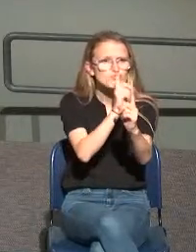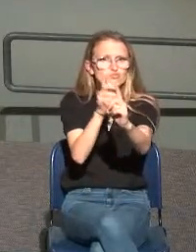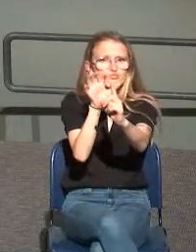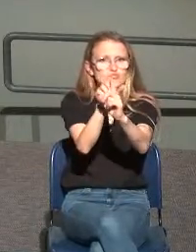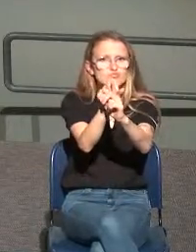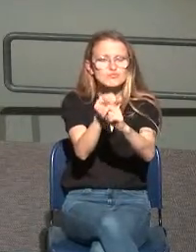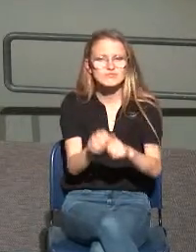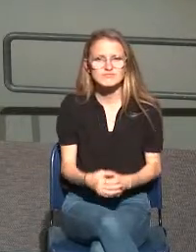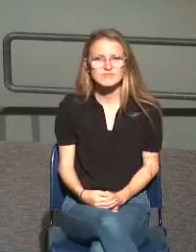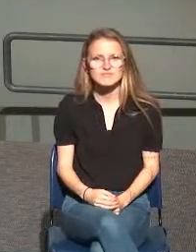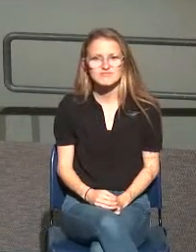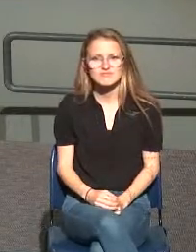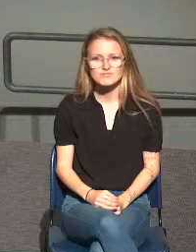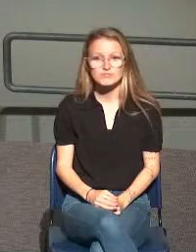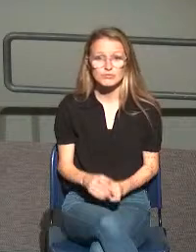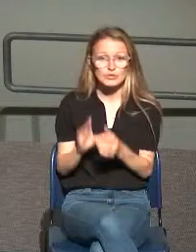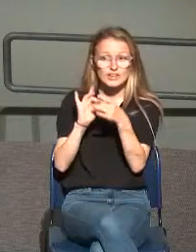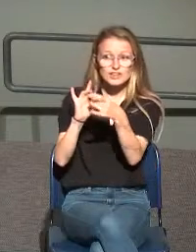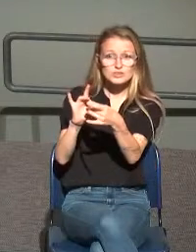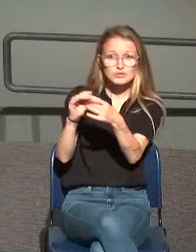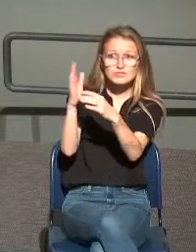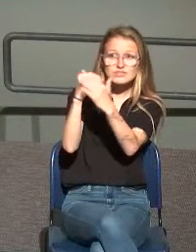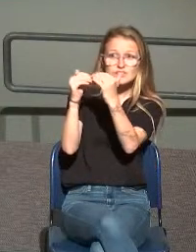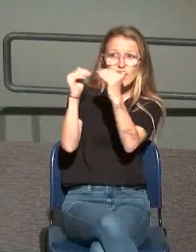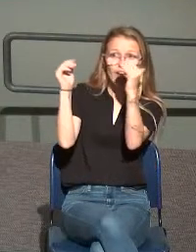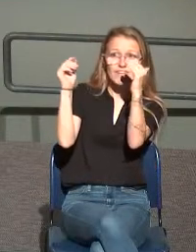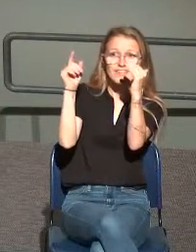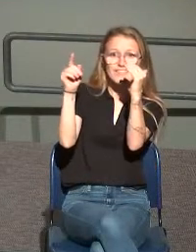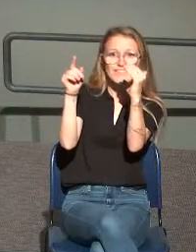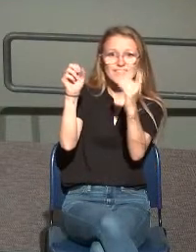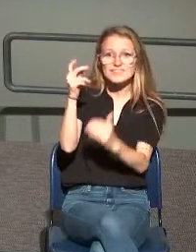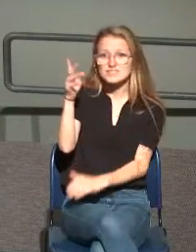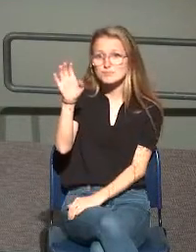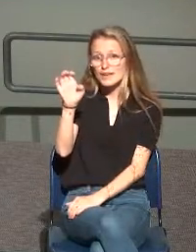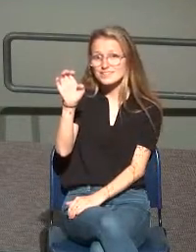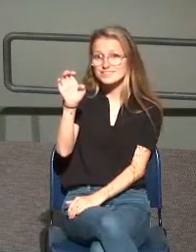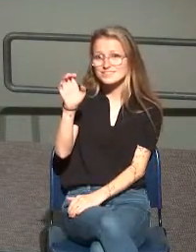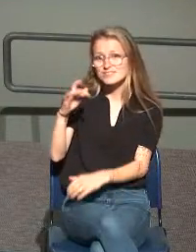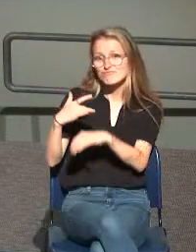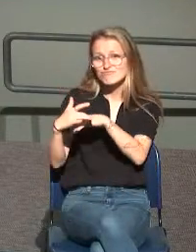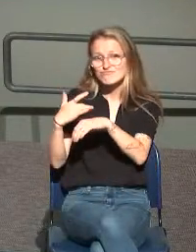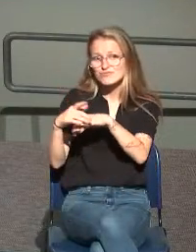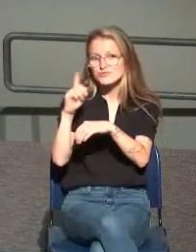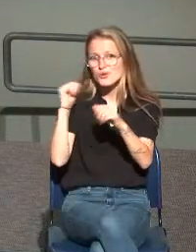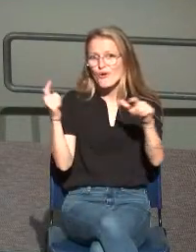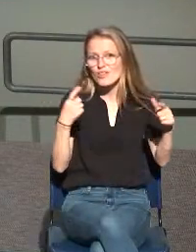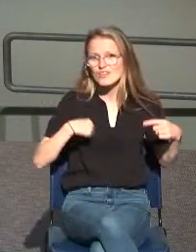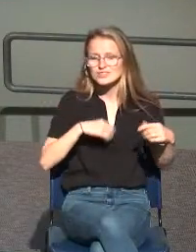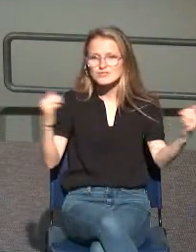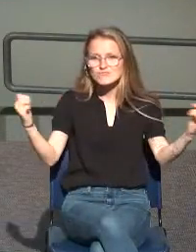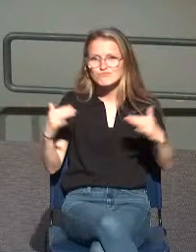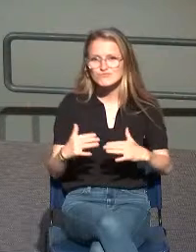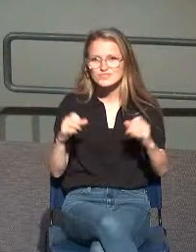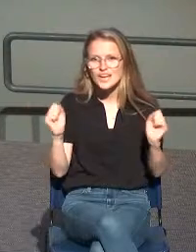When it comes to the sky, there's space for all of us.